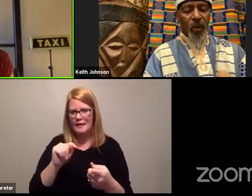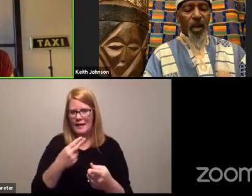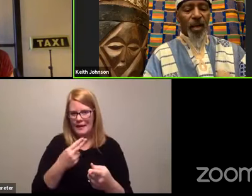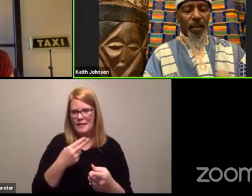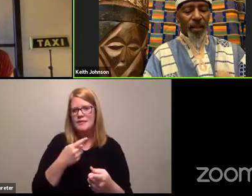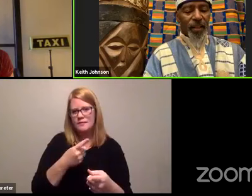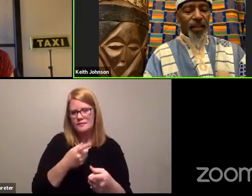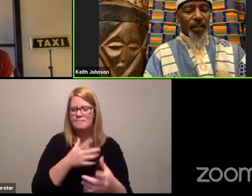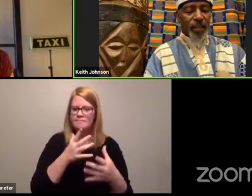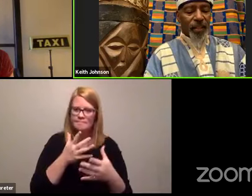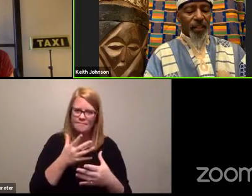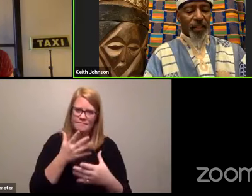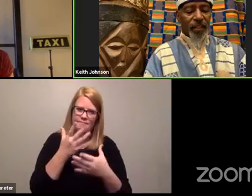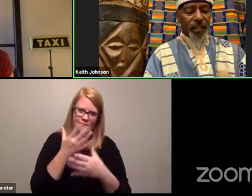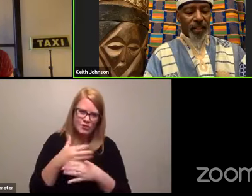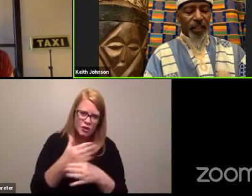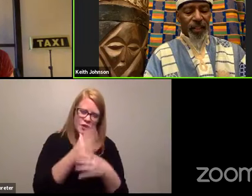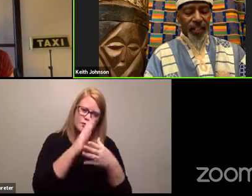yo,